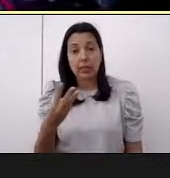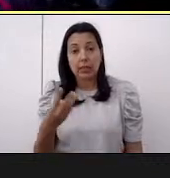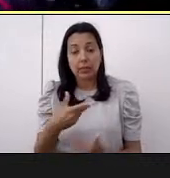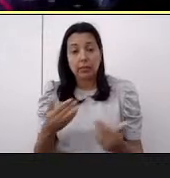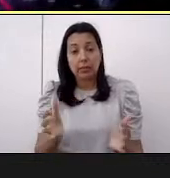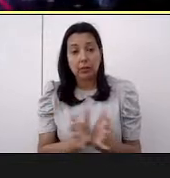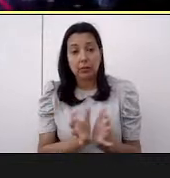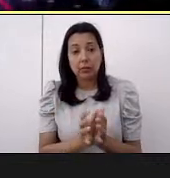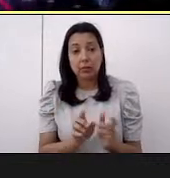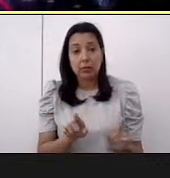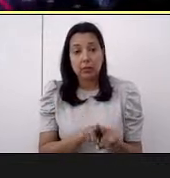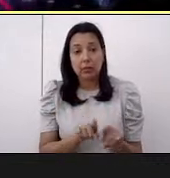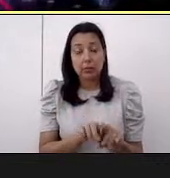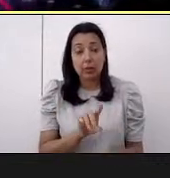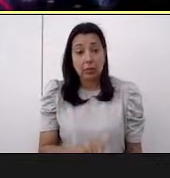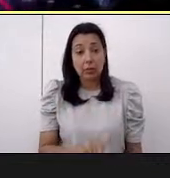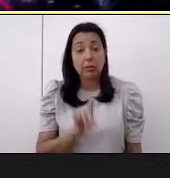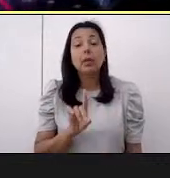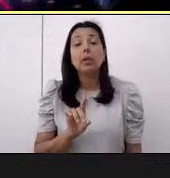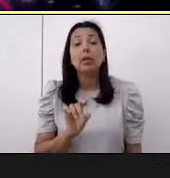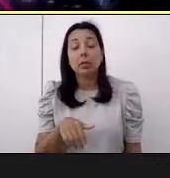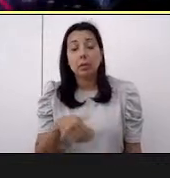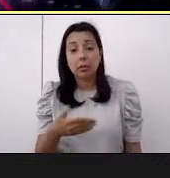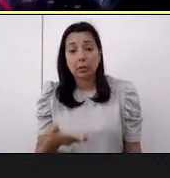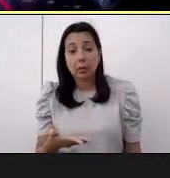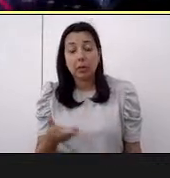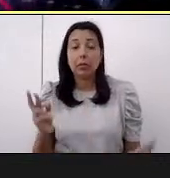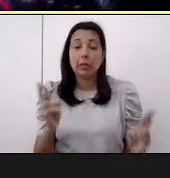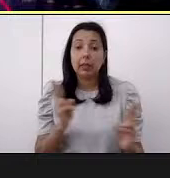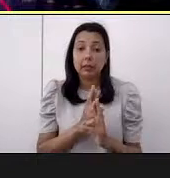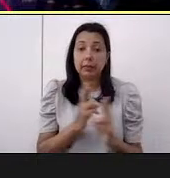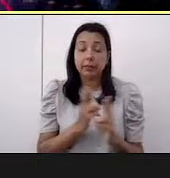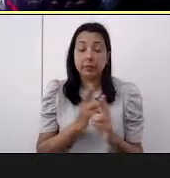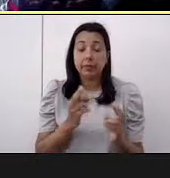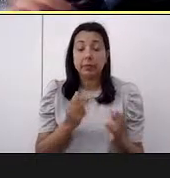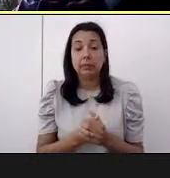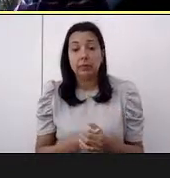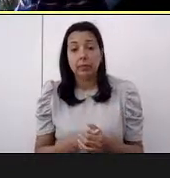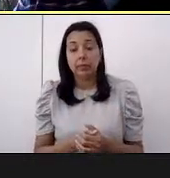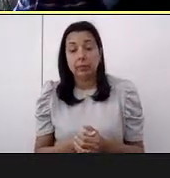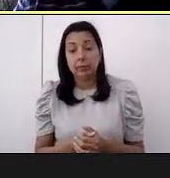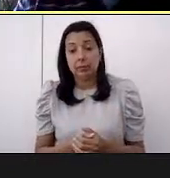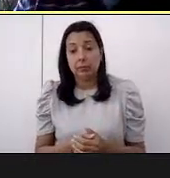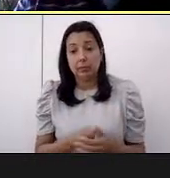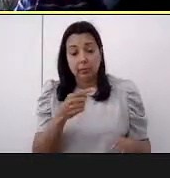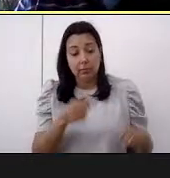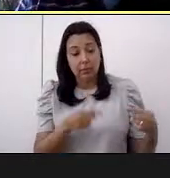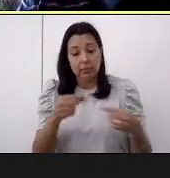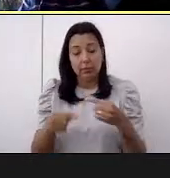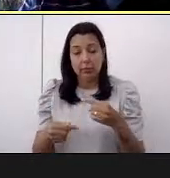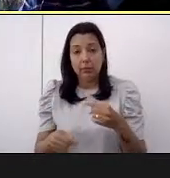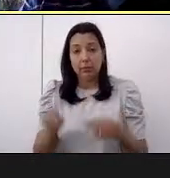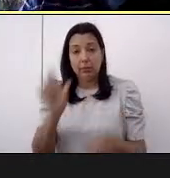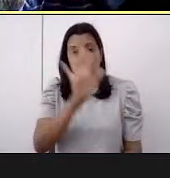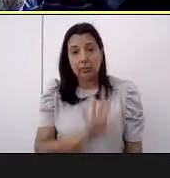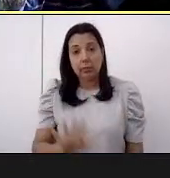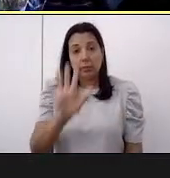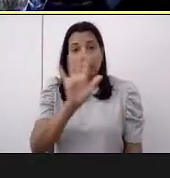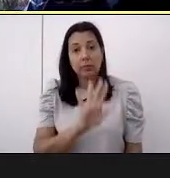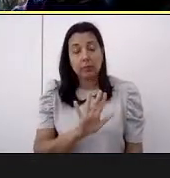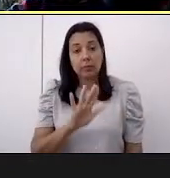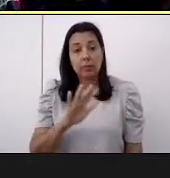the managerialization of public policy legal frameworks. The second one is the democratization of the making of these